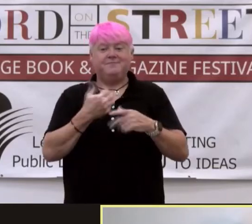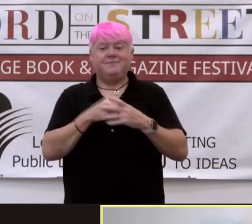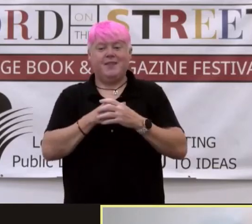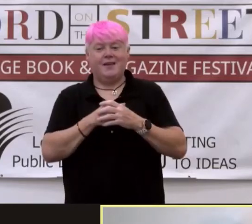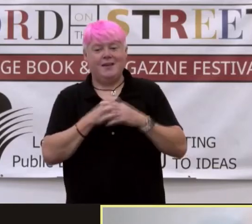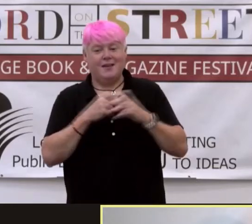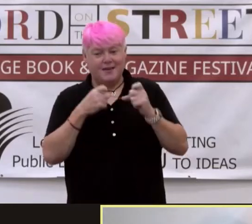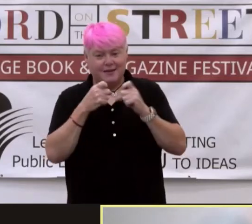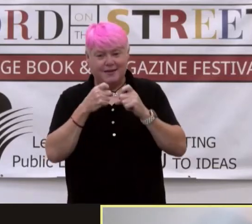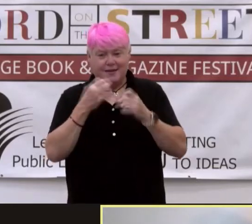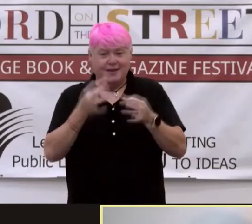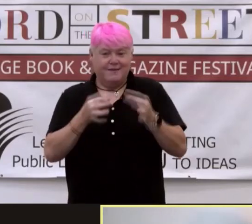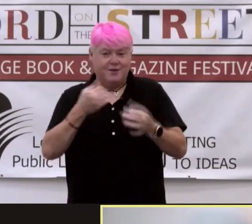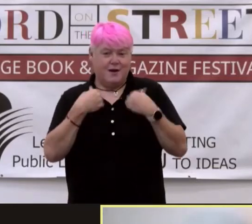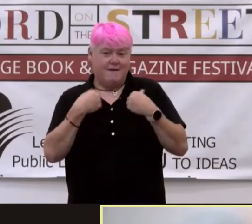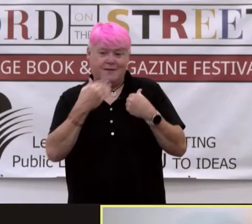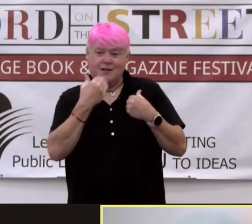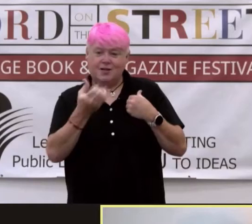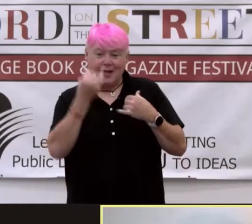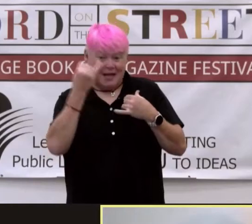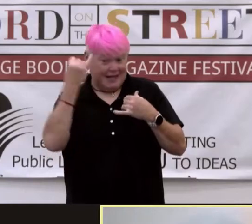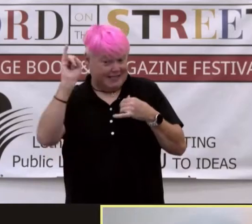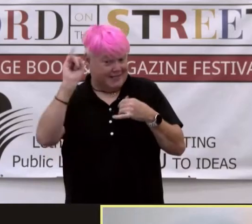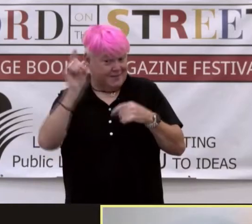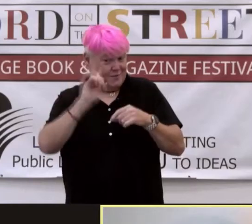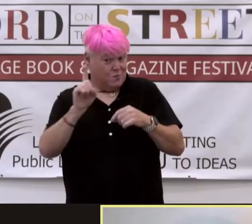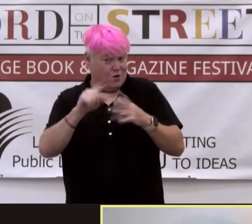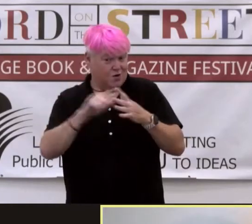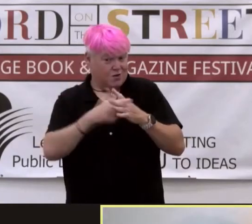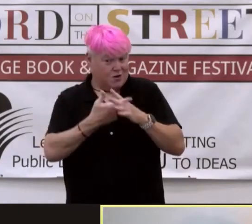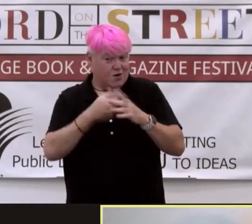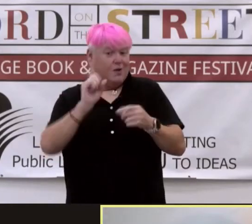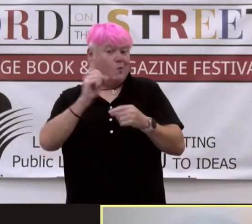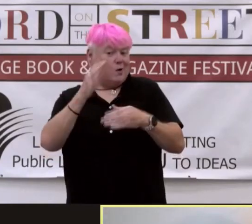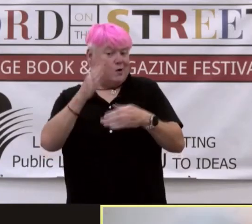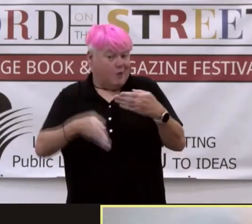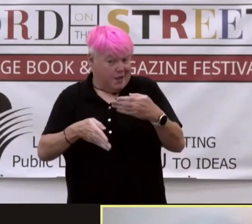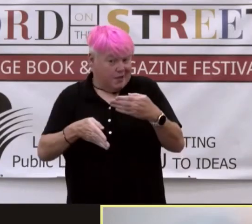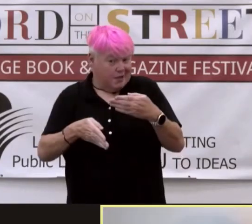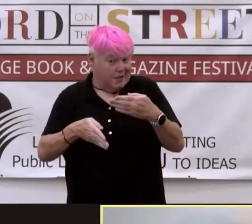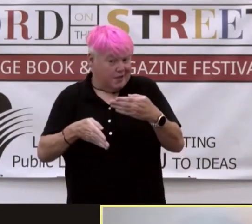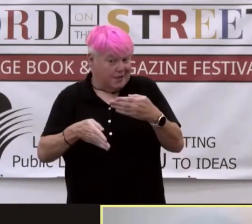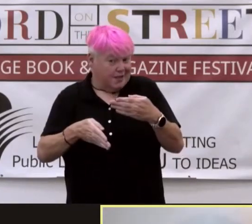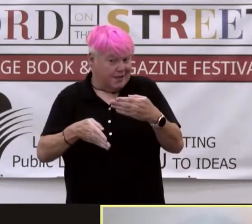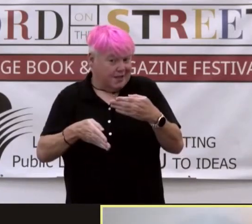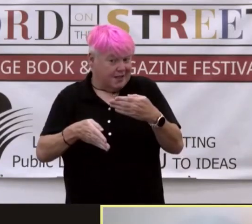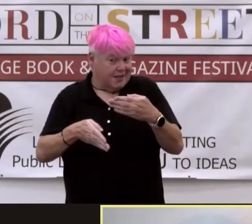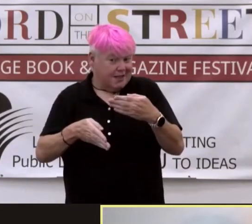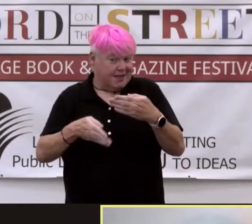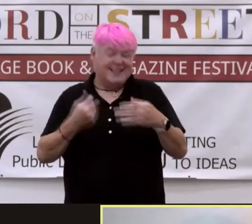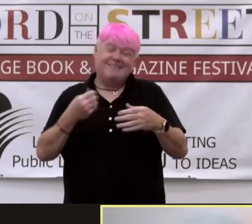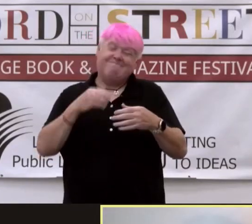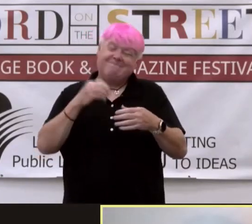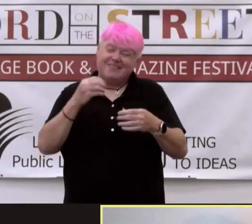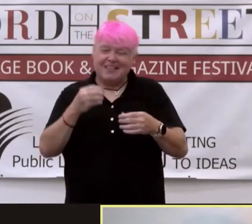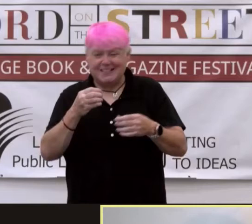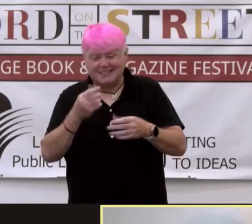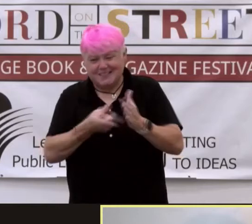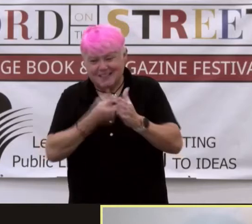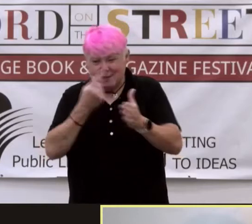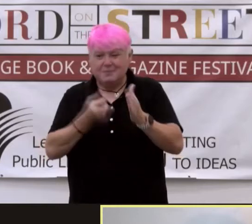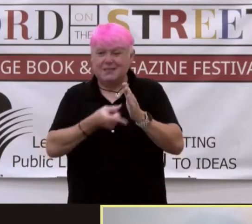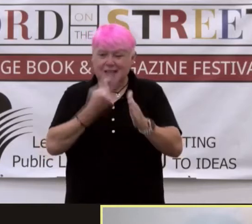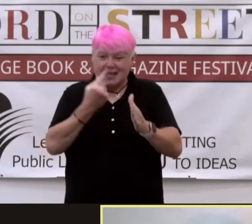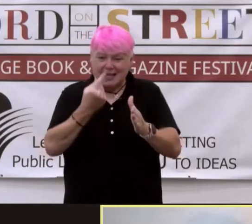you have a good idea of where you're starting and where you're ending up, these things can kind of organically fall in place. But the more complex your